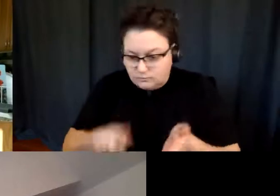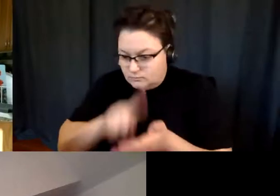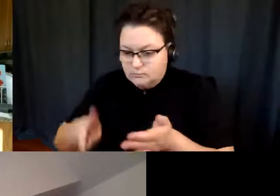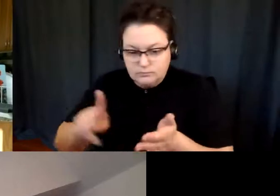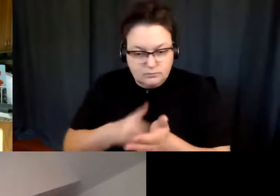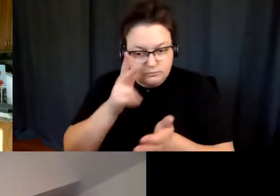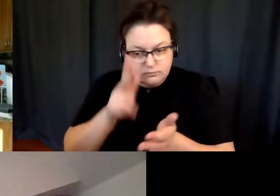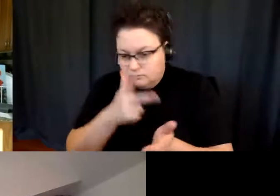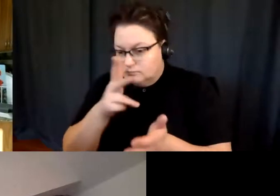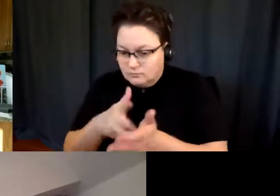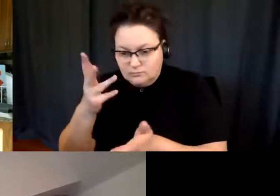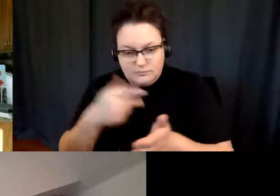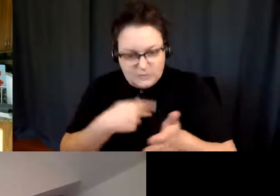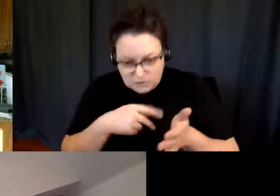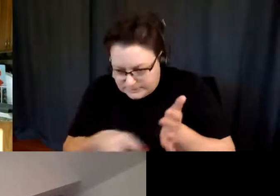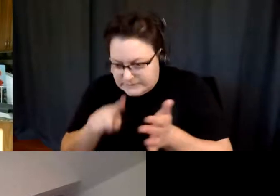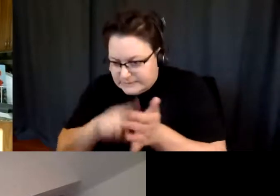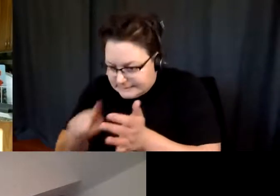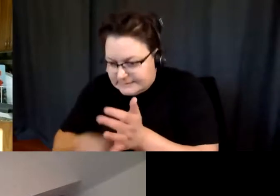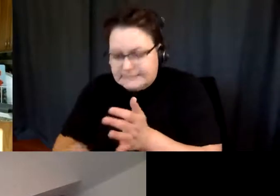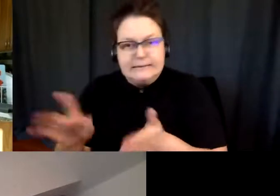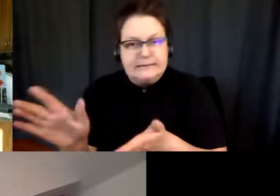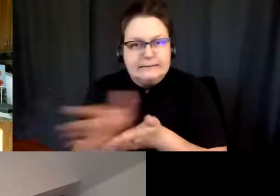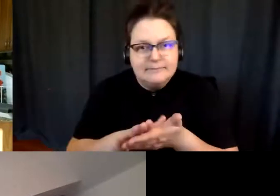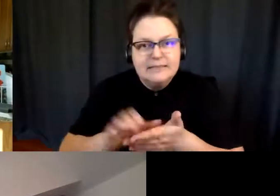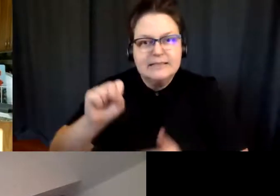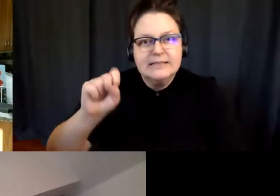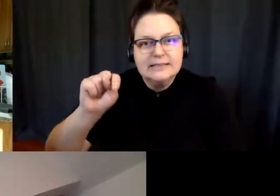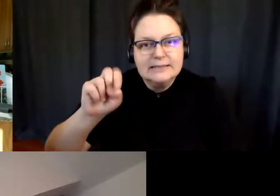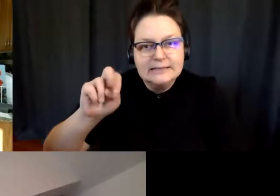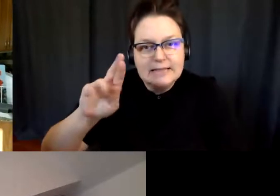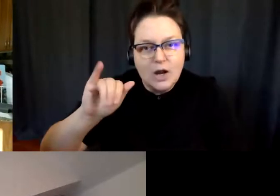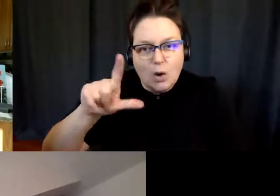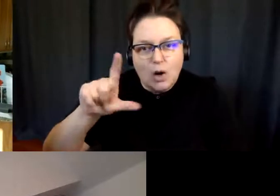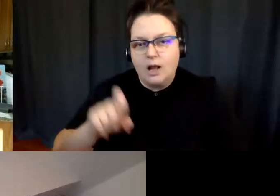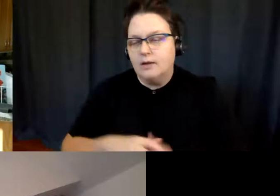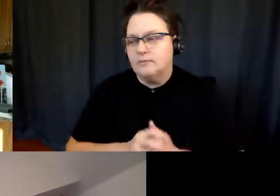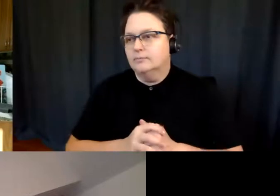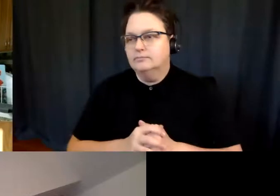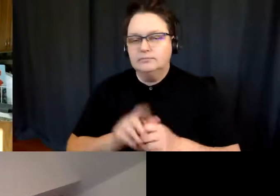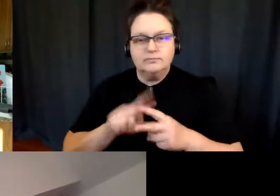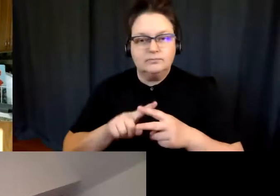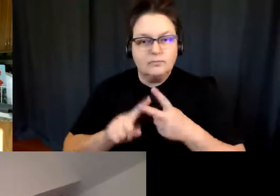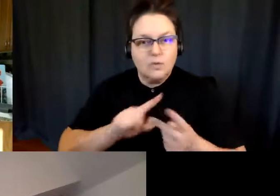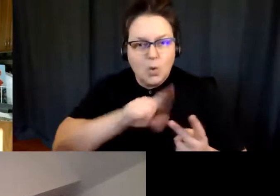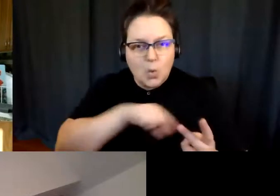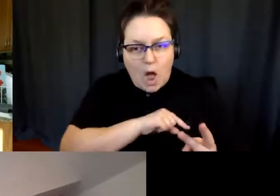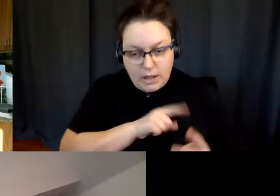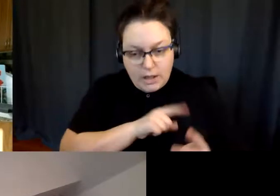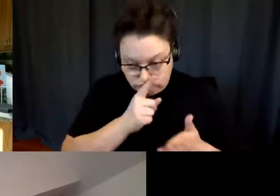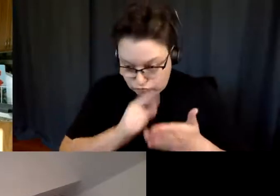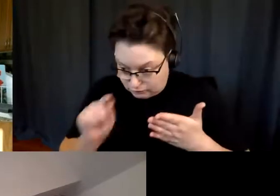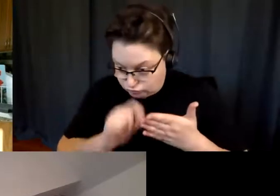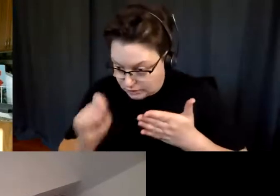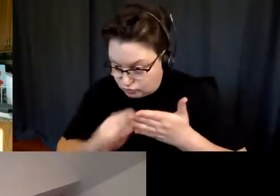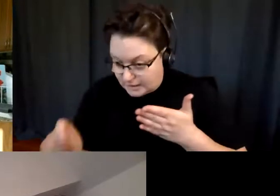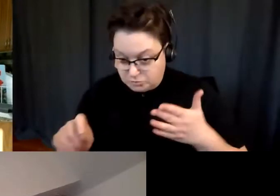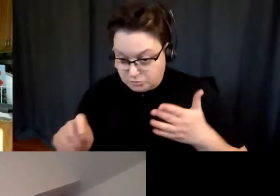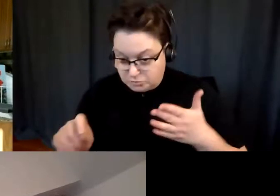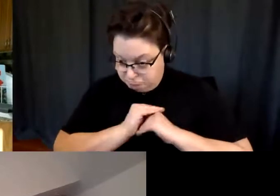checking sure that it, to make sure it's sterile and that it is stable and it has met all of those kinds of